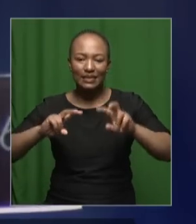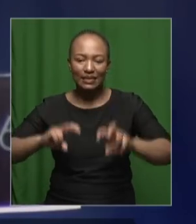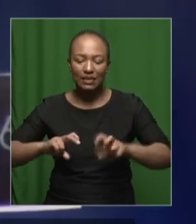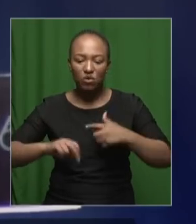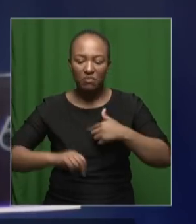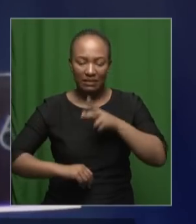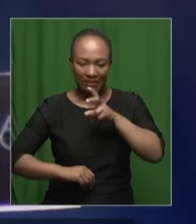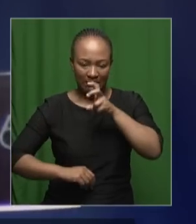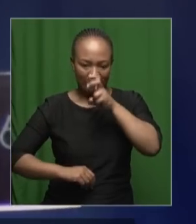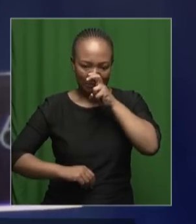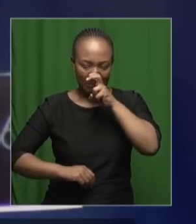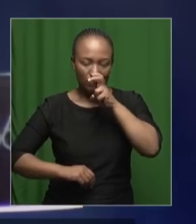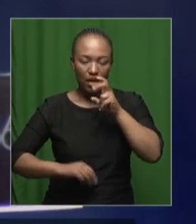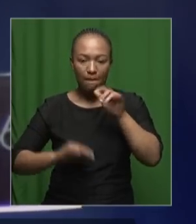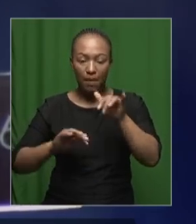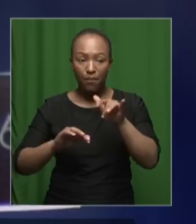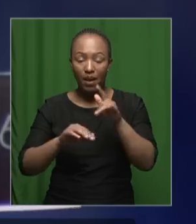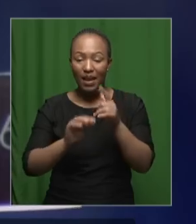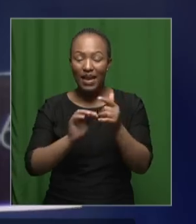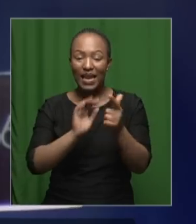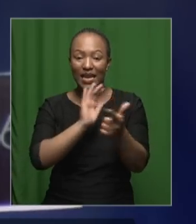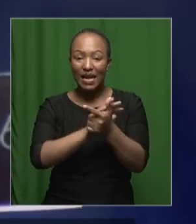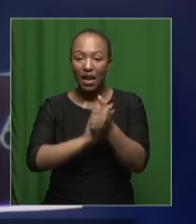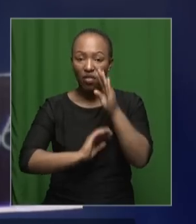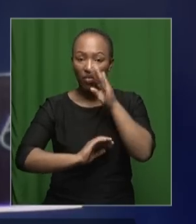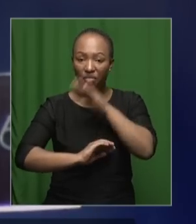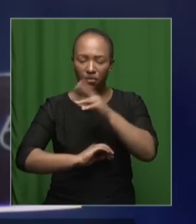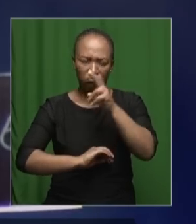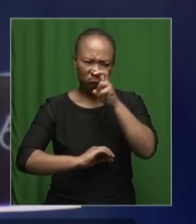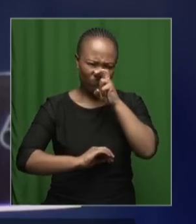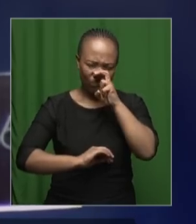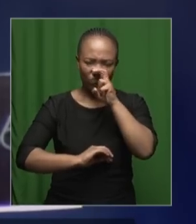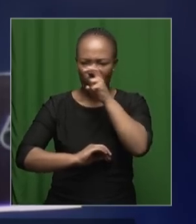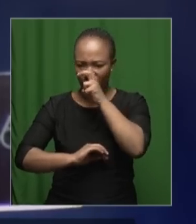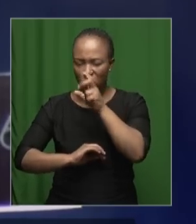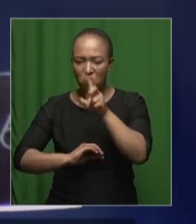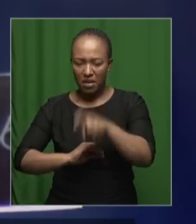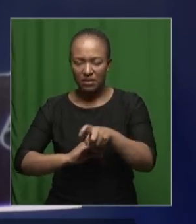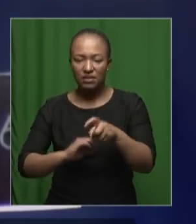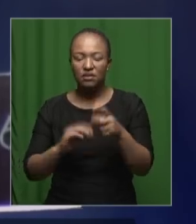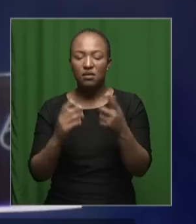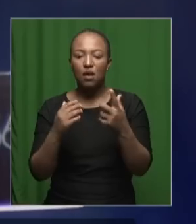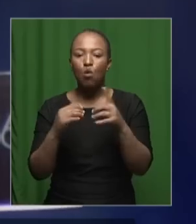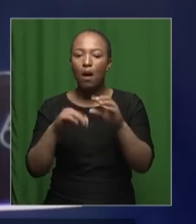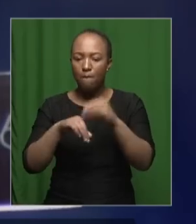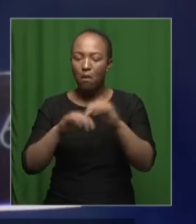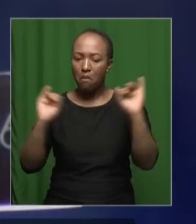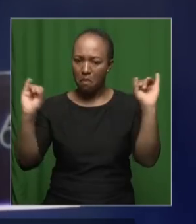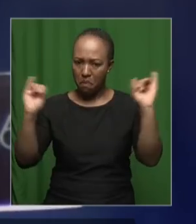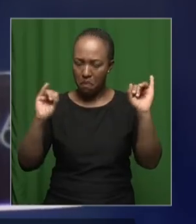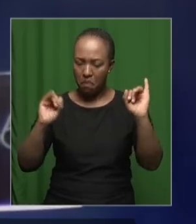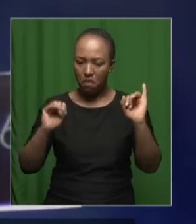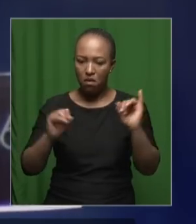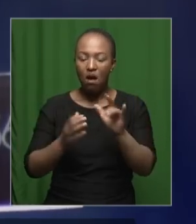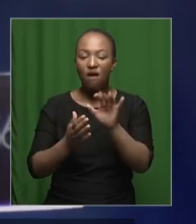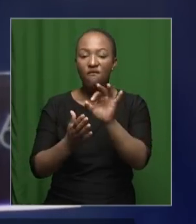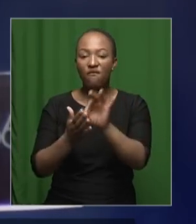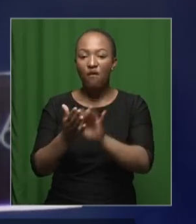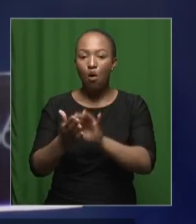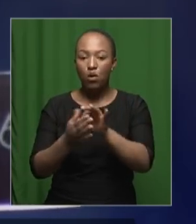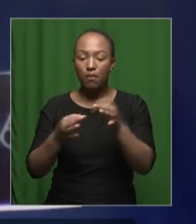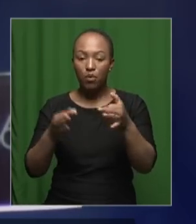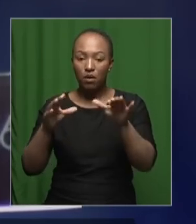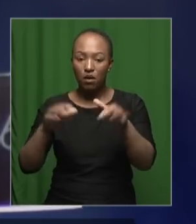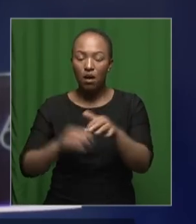on illegal foreigners. We have a crisis, and you can see now, people are saying there's no problem here. Vote for a party like